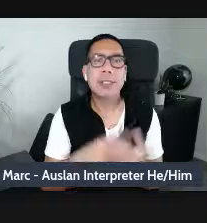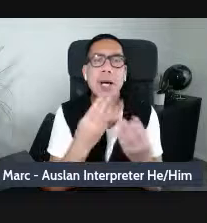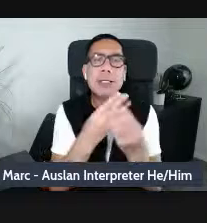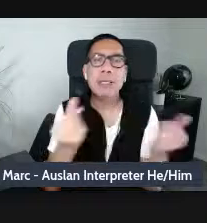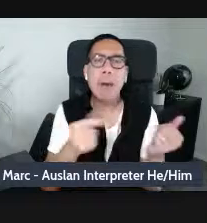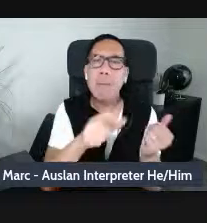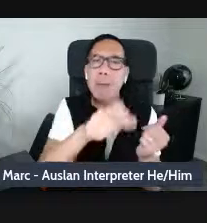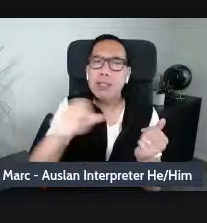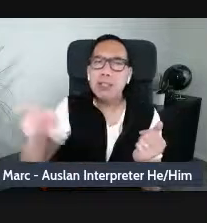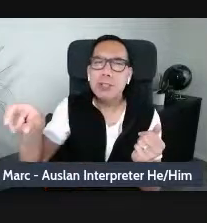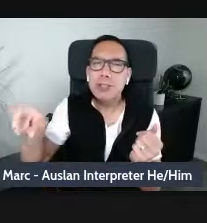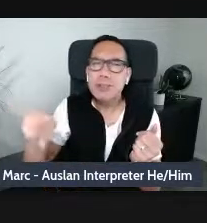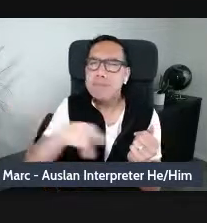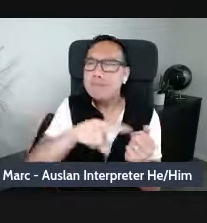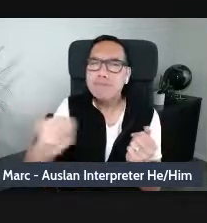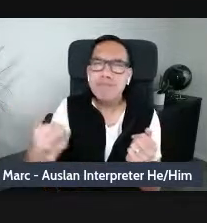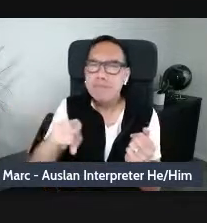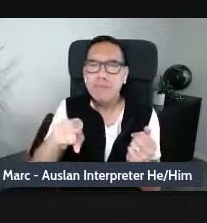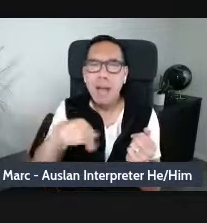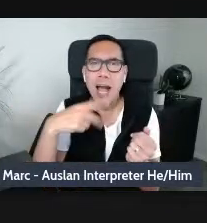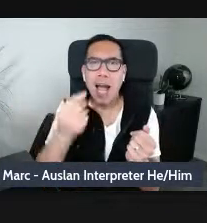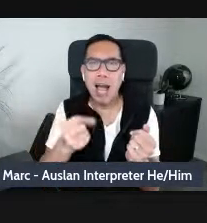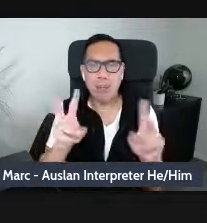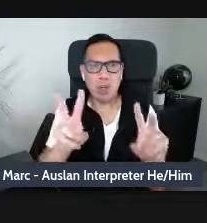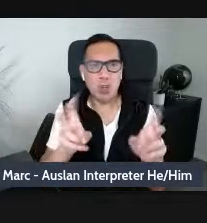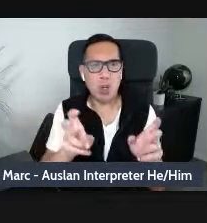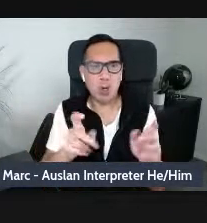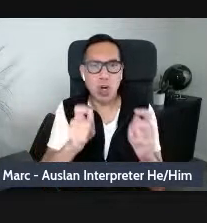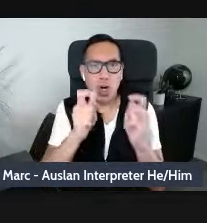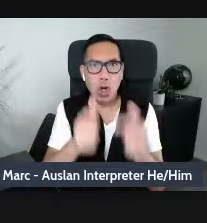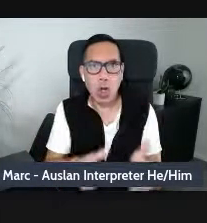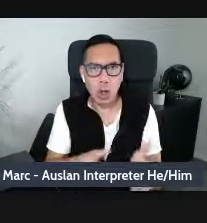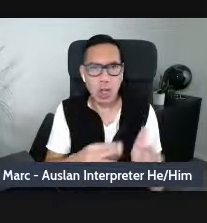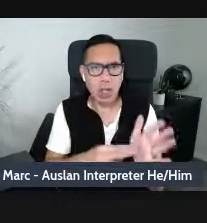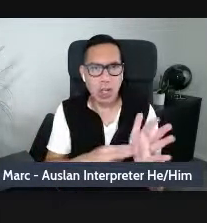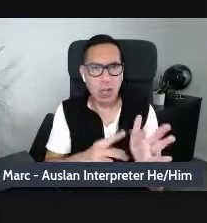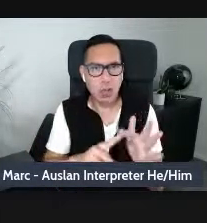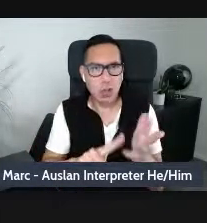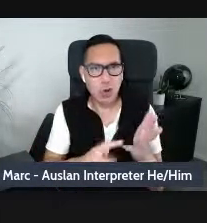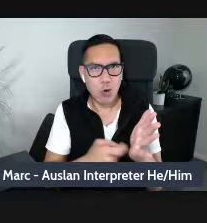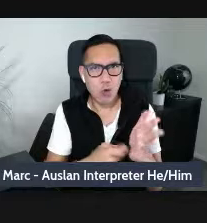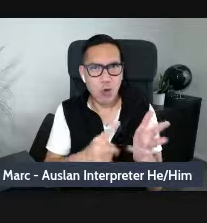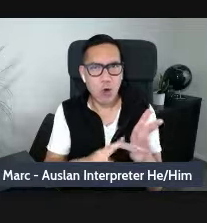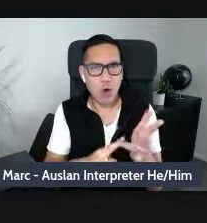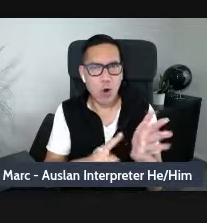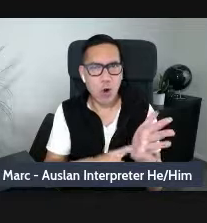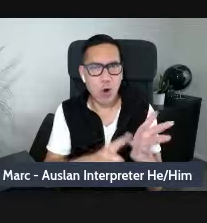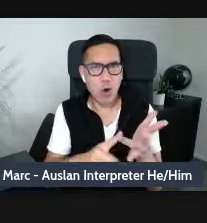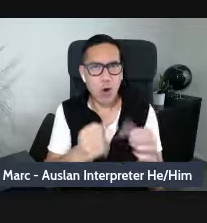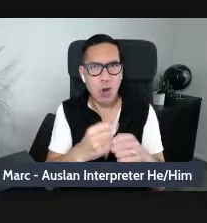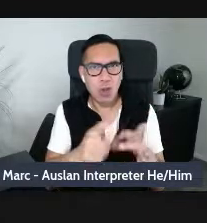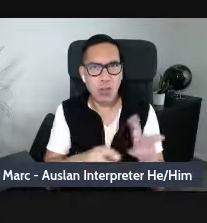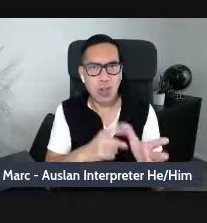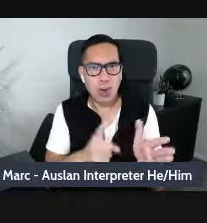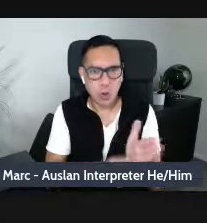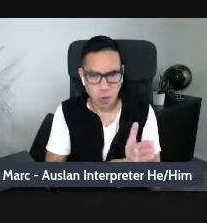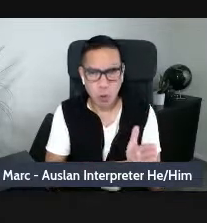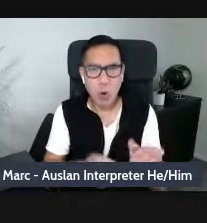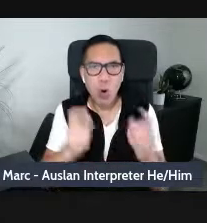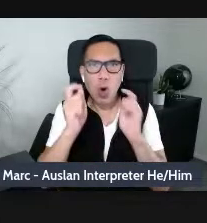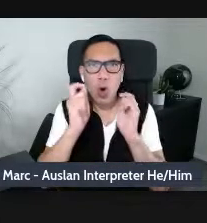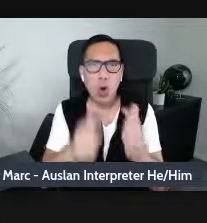that undergo something called early neurological deterioration or early infarct expansion.